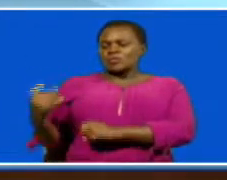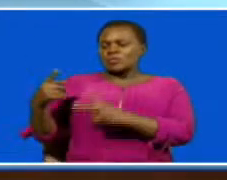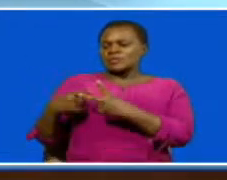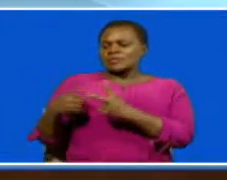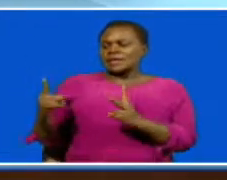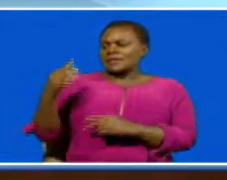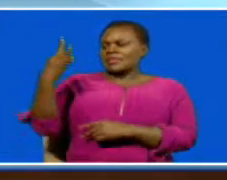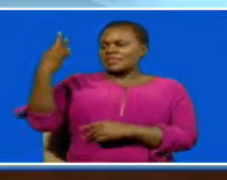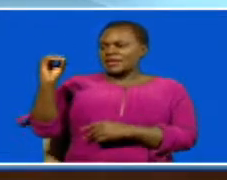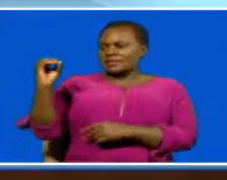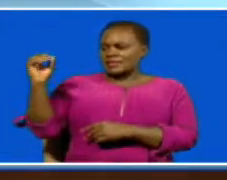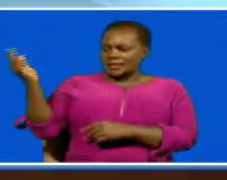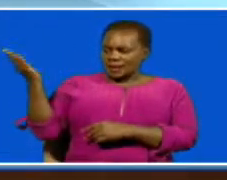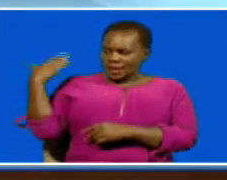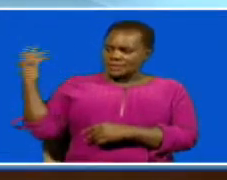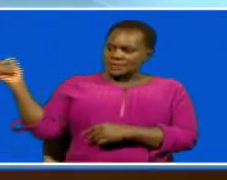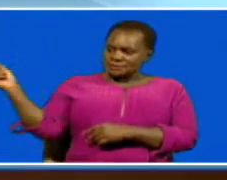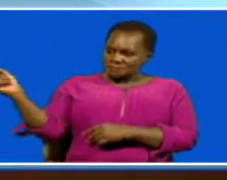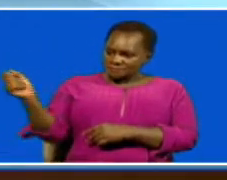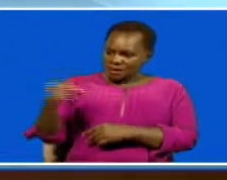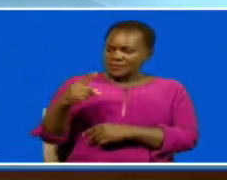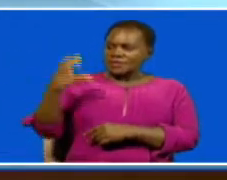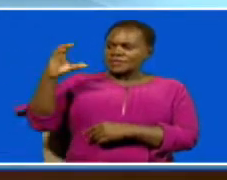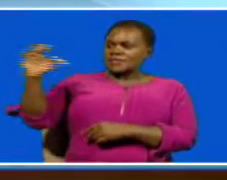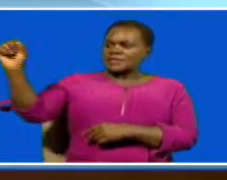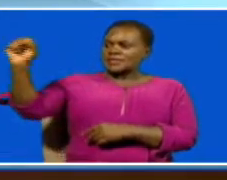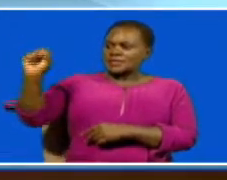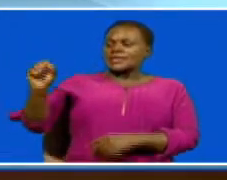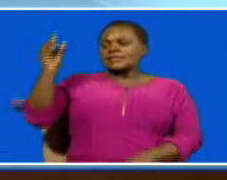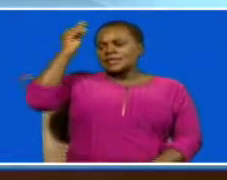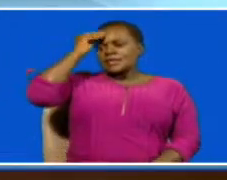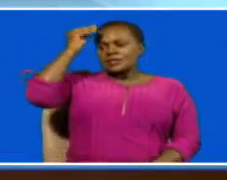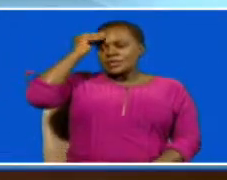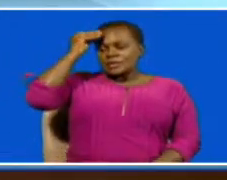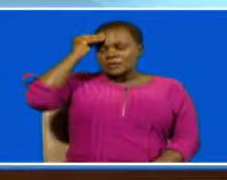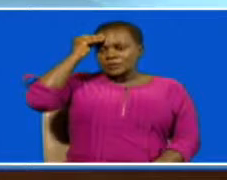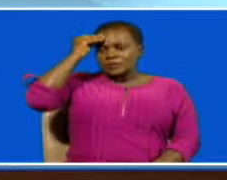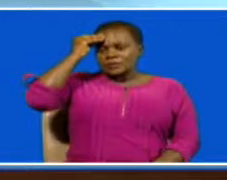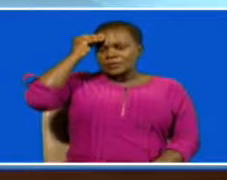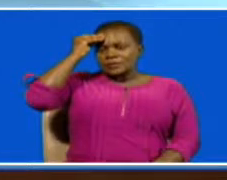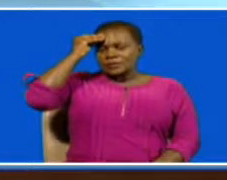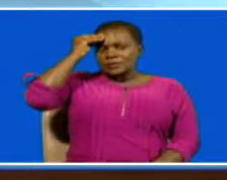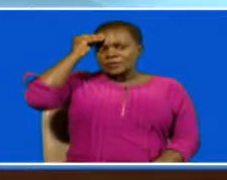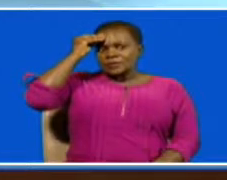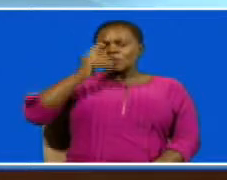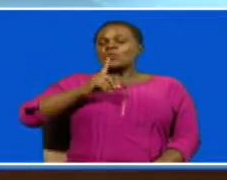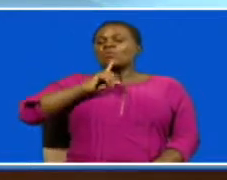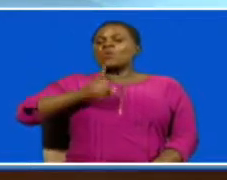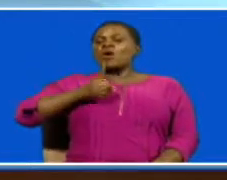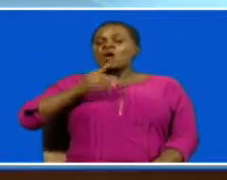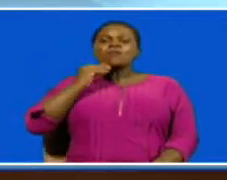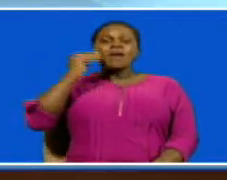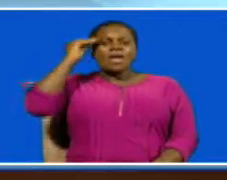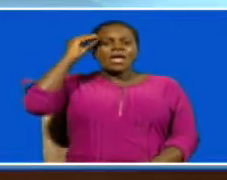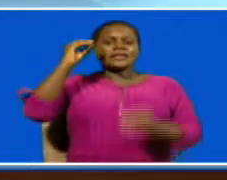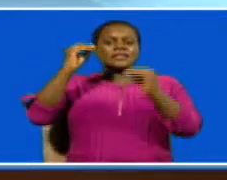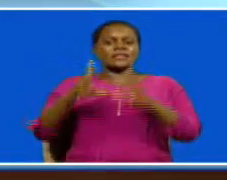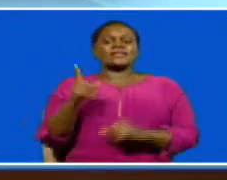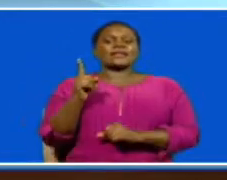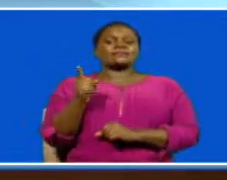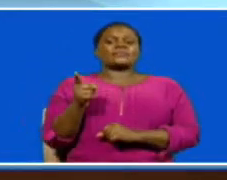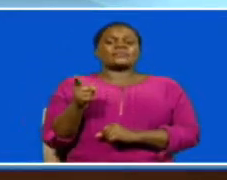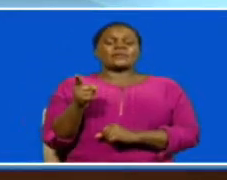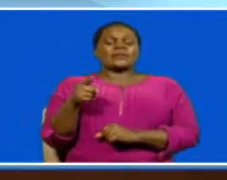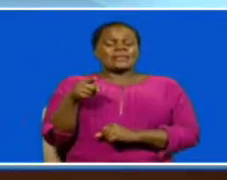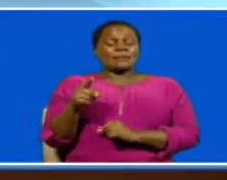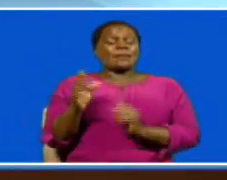Out on the 30th of last month, Education Cabinet Secretary Ezekiel Machogu has already warned the head teachers against this, saying